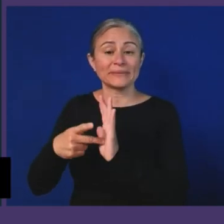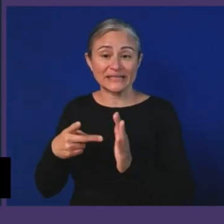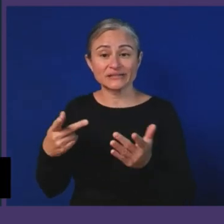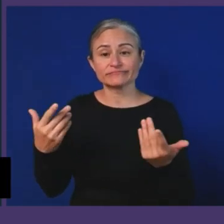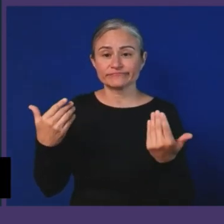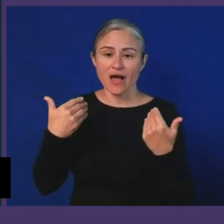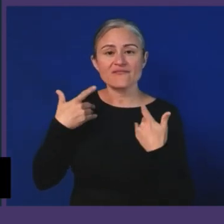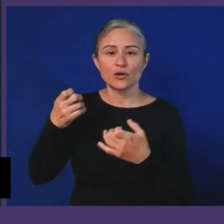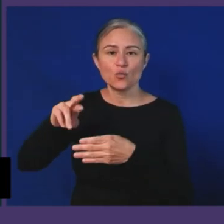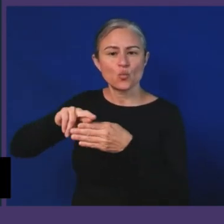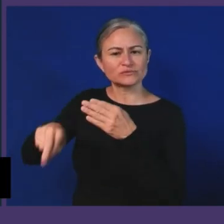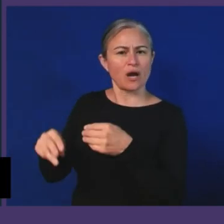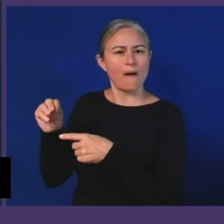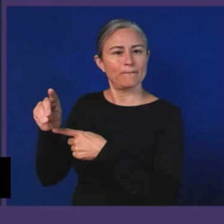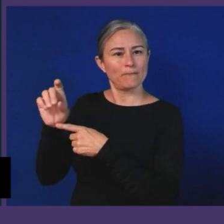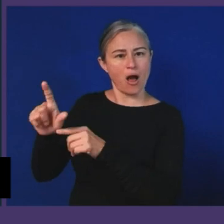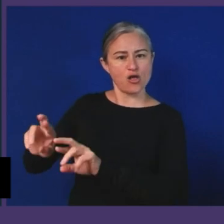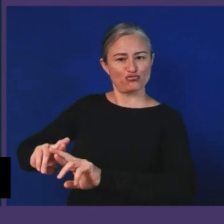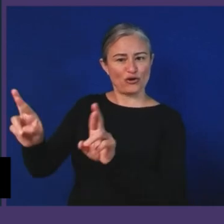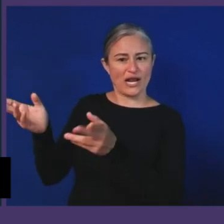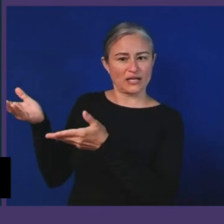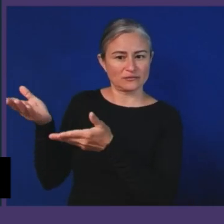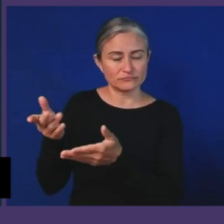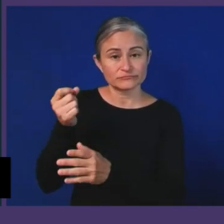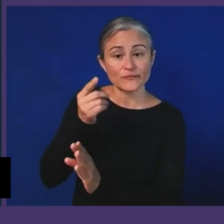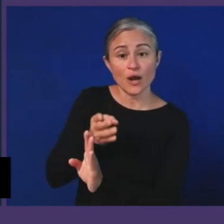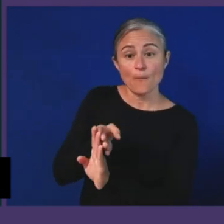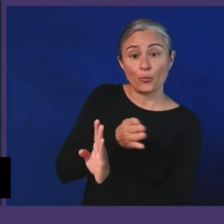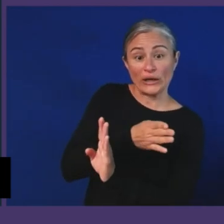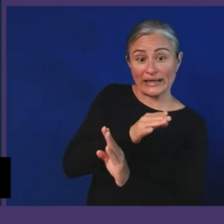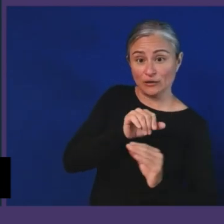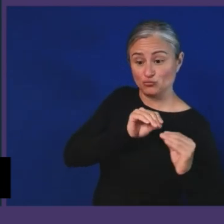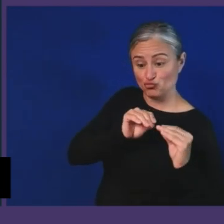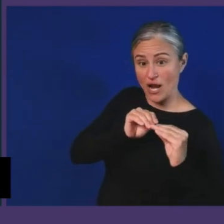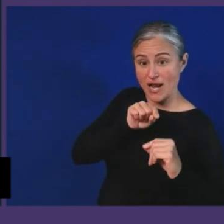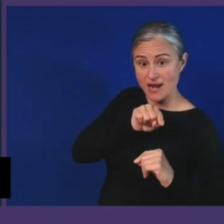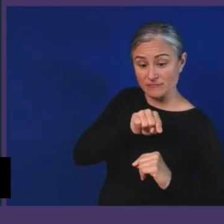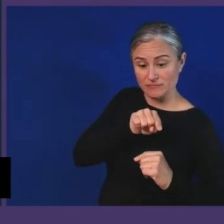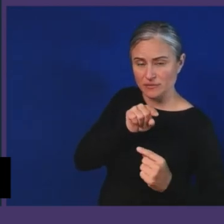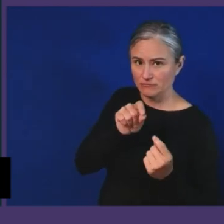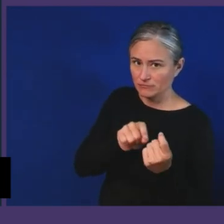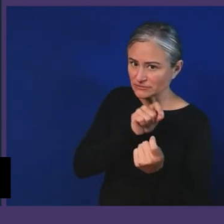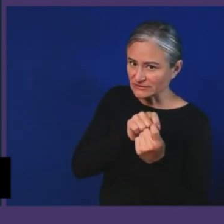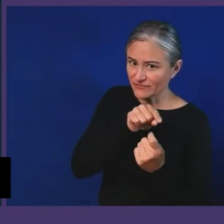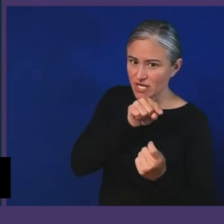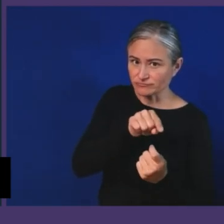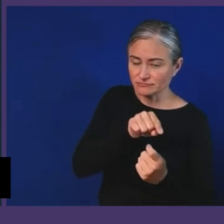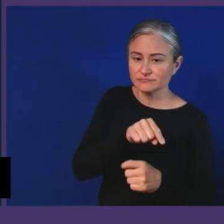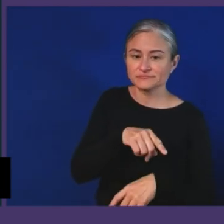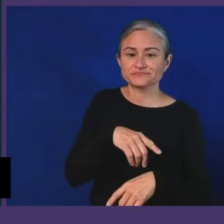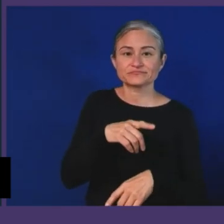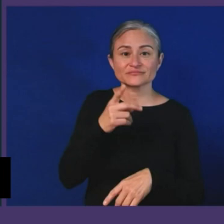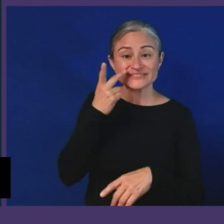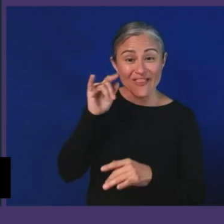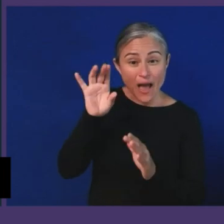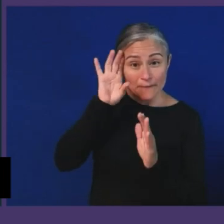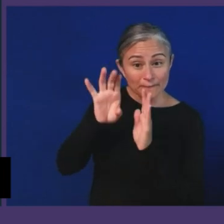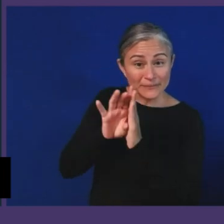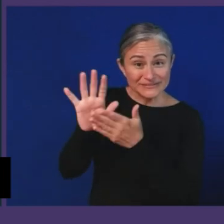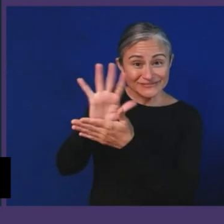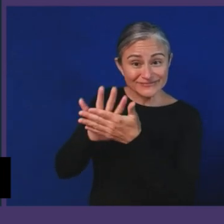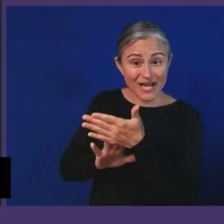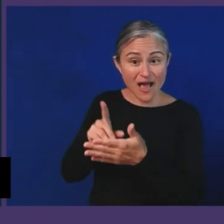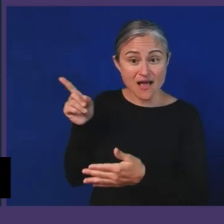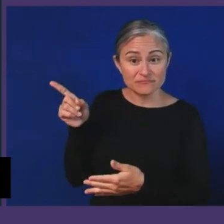this stage is kind of special in this diagram, and this diagram is not to scale, because this stage is where all of the computational work basically happens. This